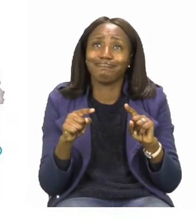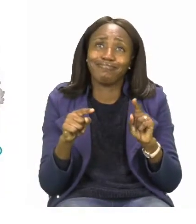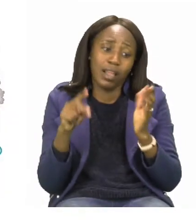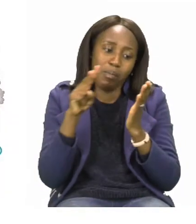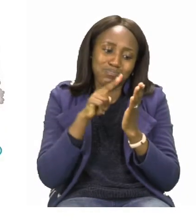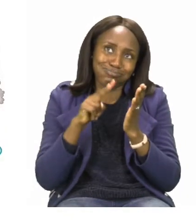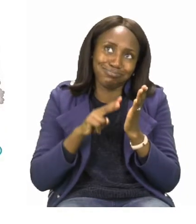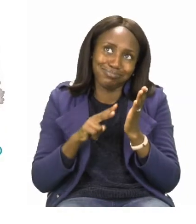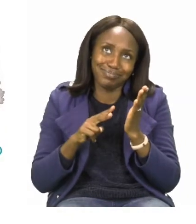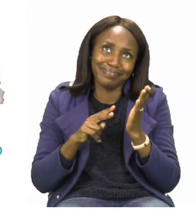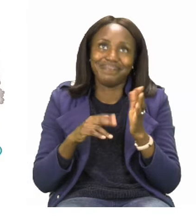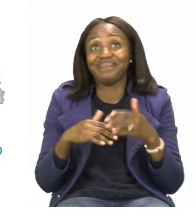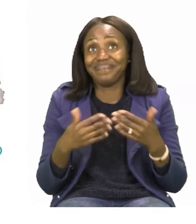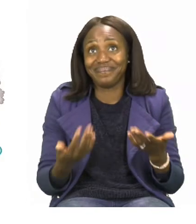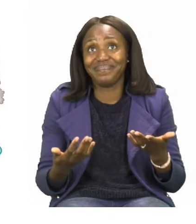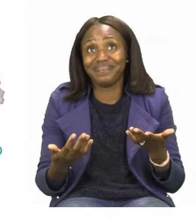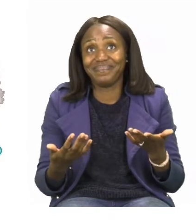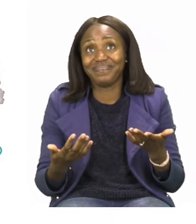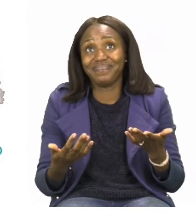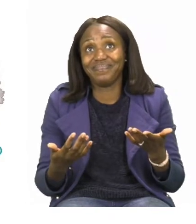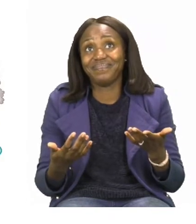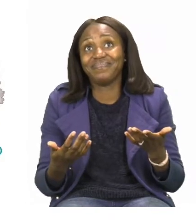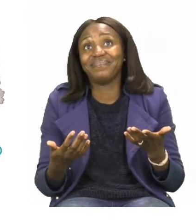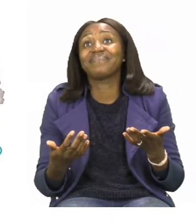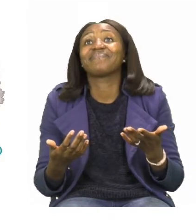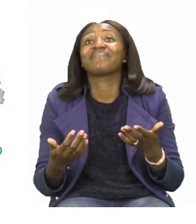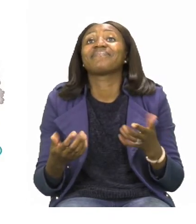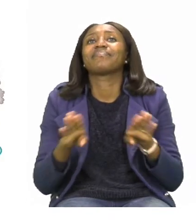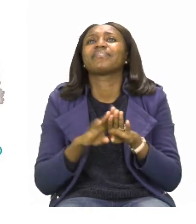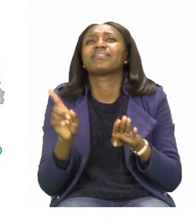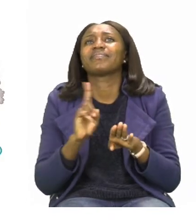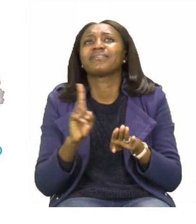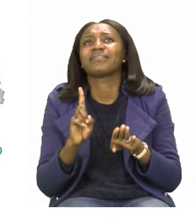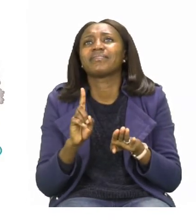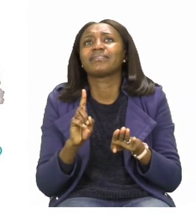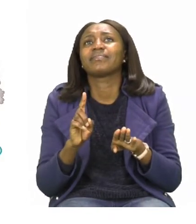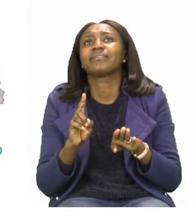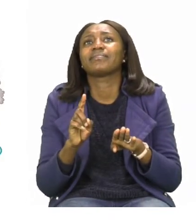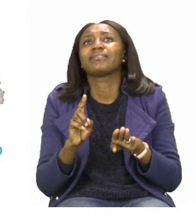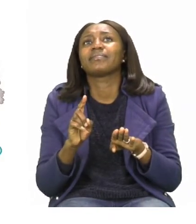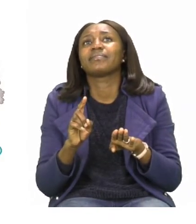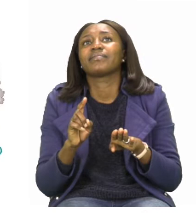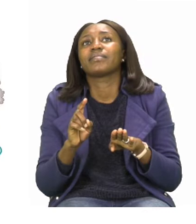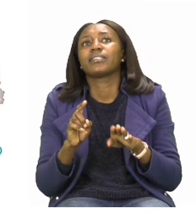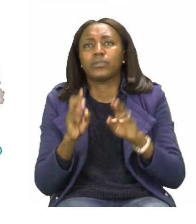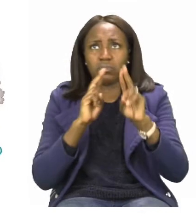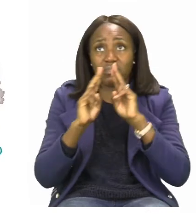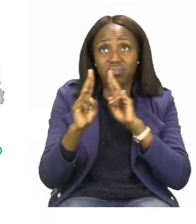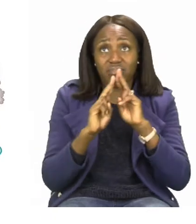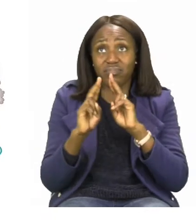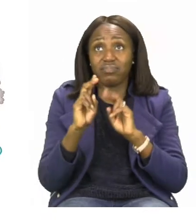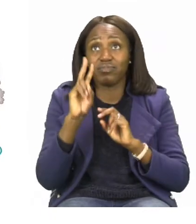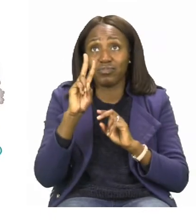to be doing some reading. The type of reading we will be doing today is called a dialogue.